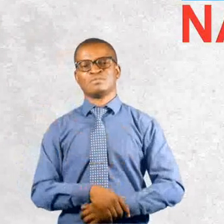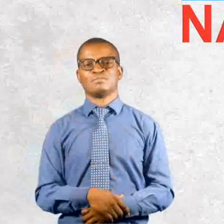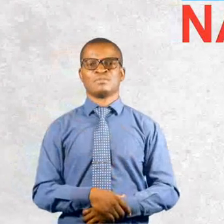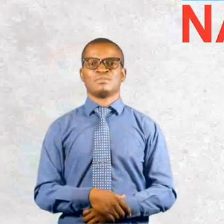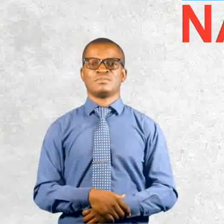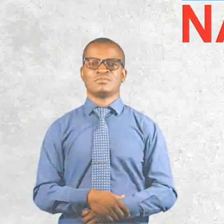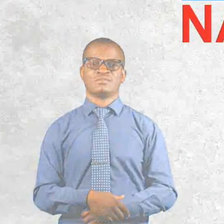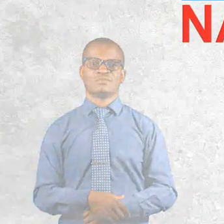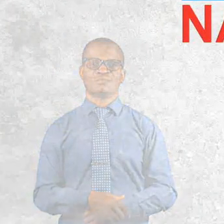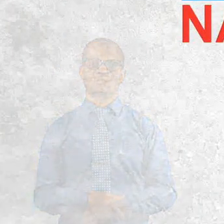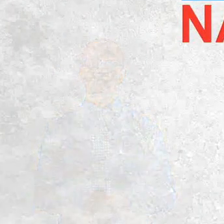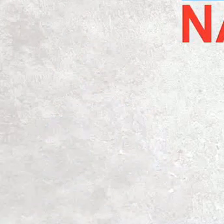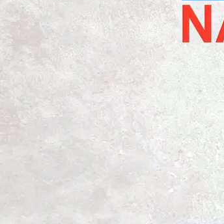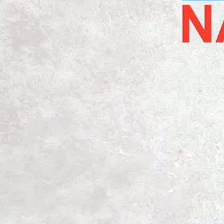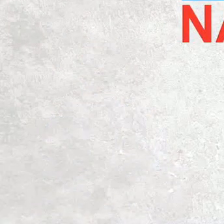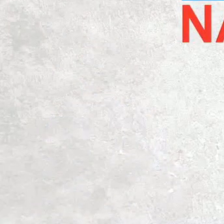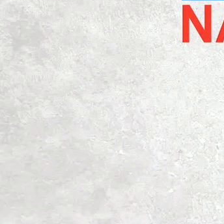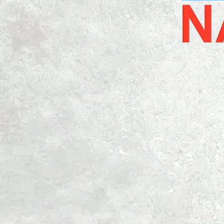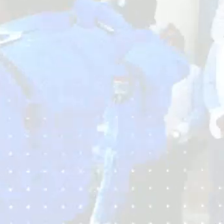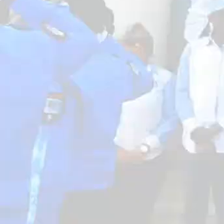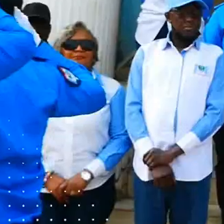una this message. Oh.